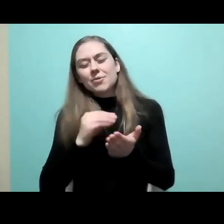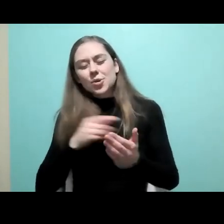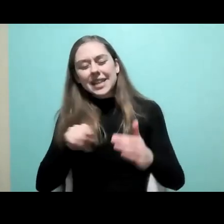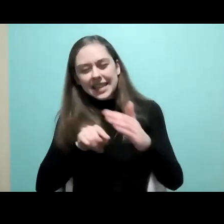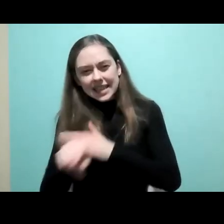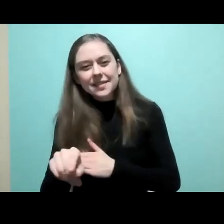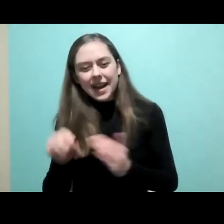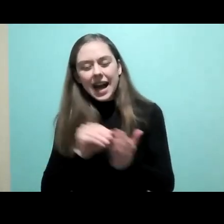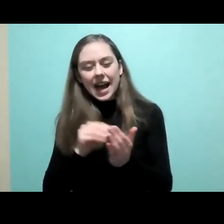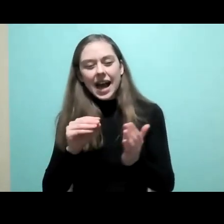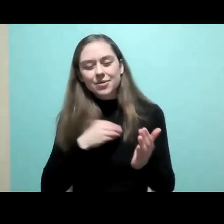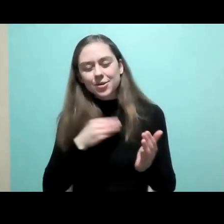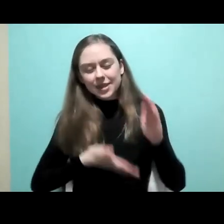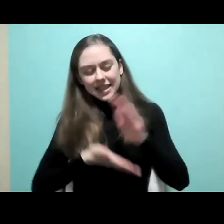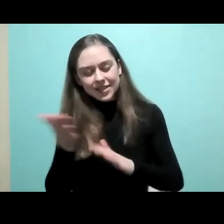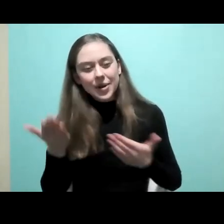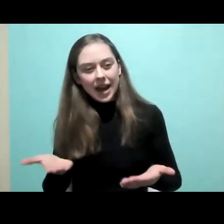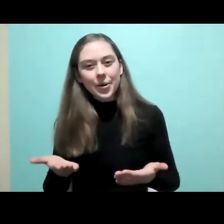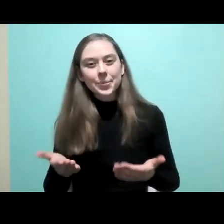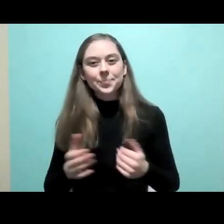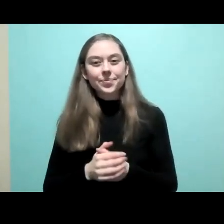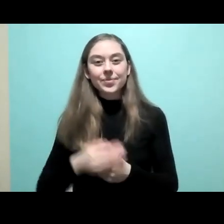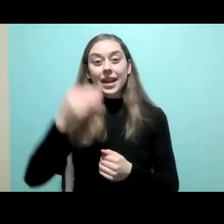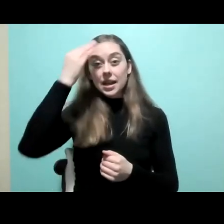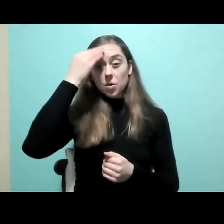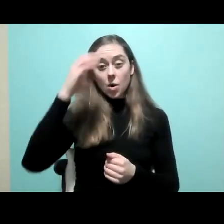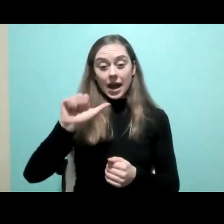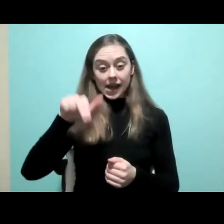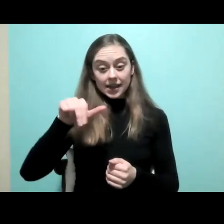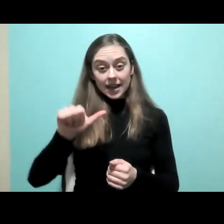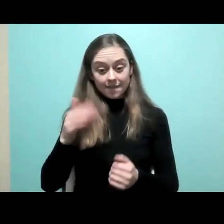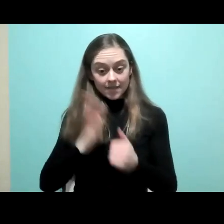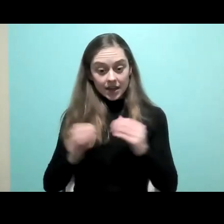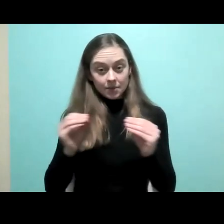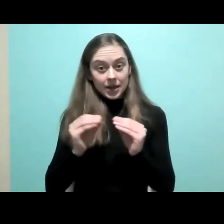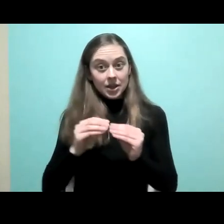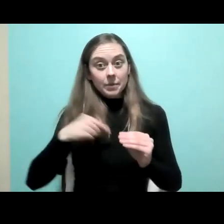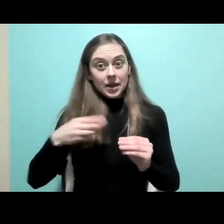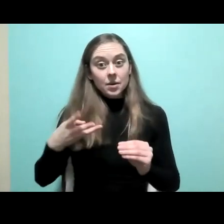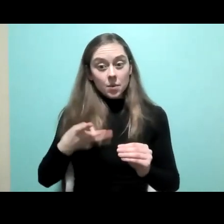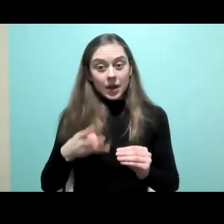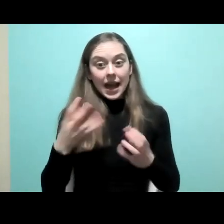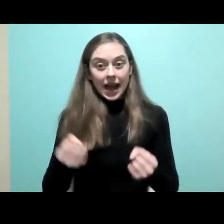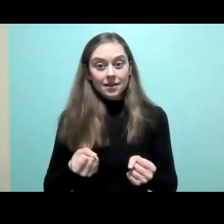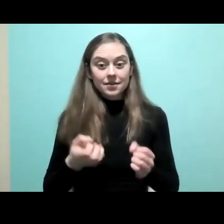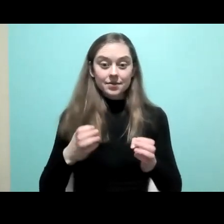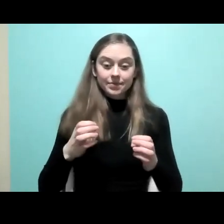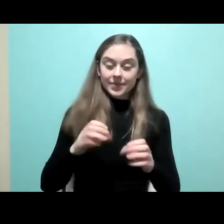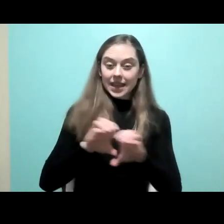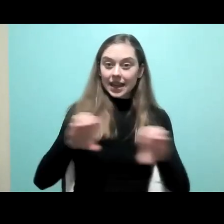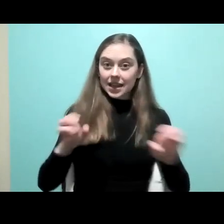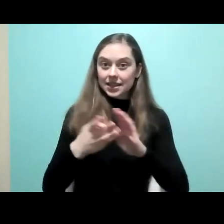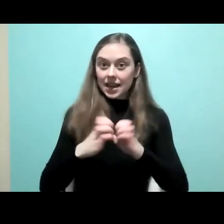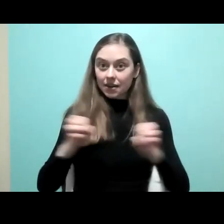have to go. If you don't mind, I really have to go. I know Anna has mentioned to everybody that I'm going to be starting weekly evening classes next week, next Tuesday